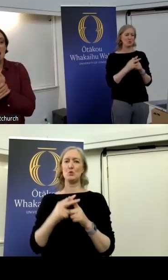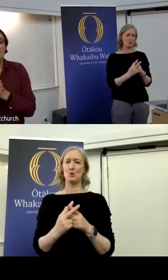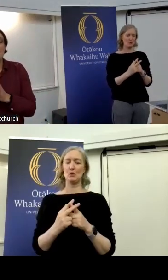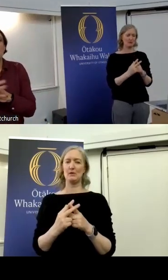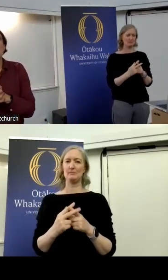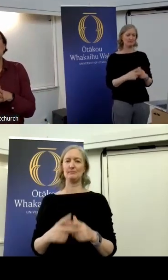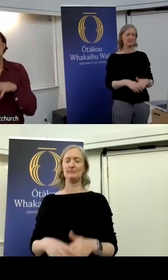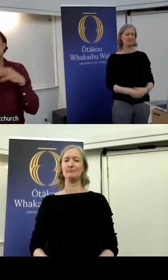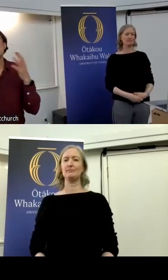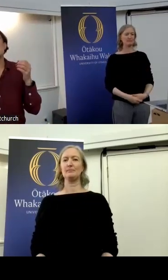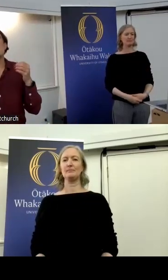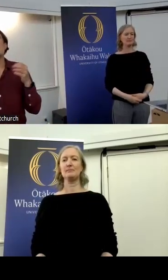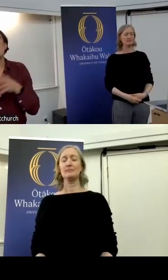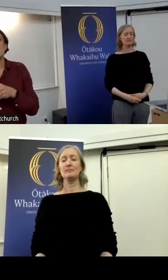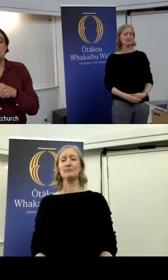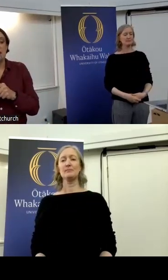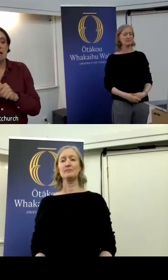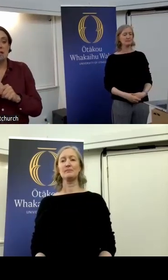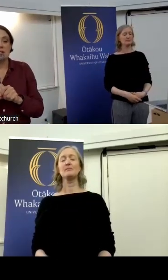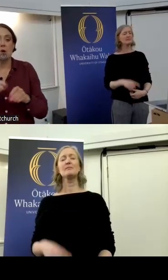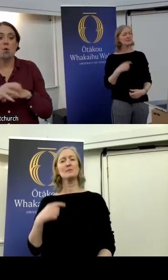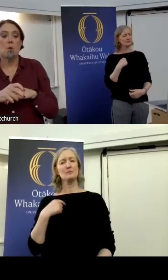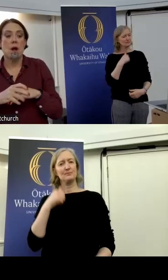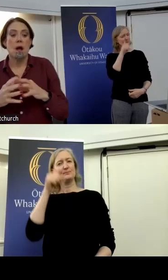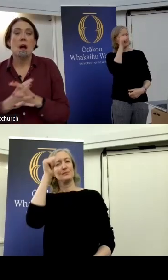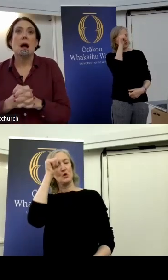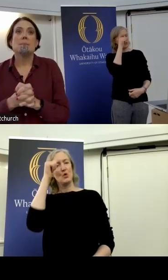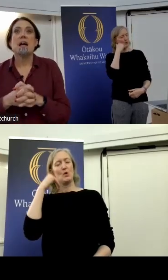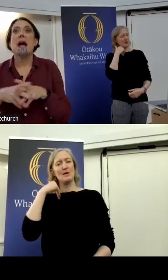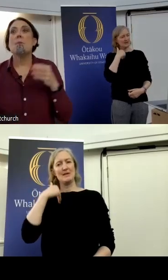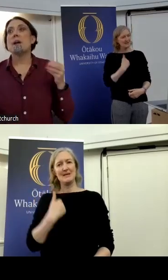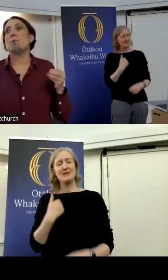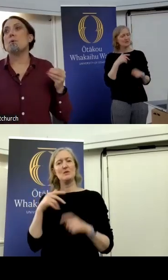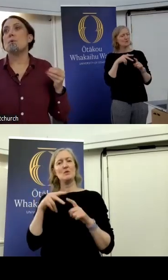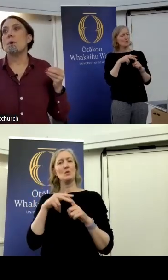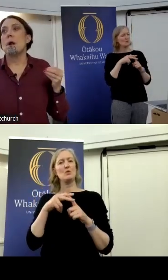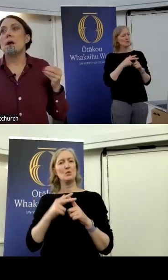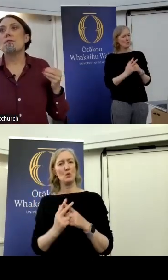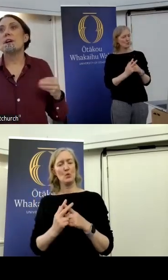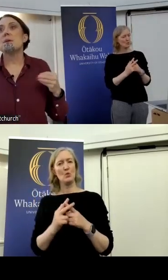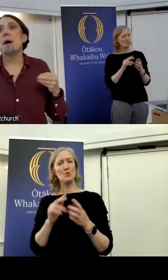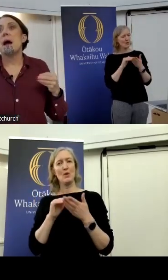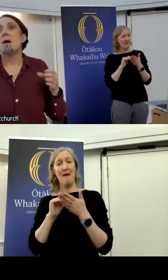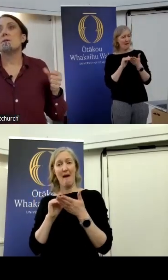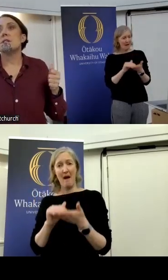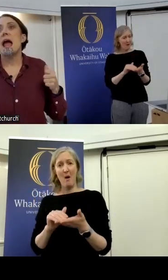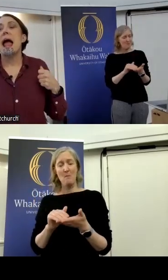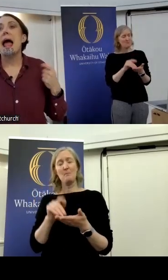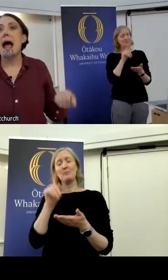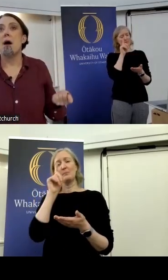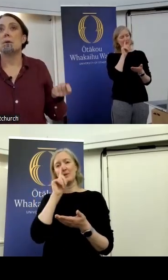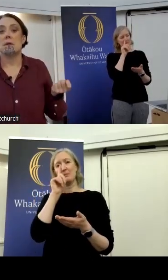earlier, we'd identified that actually we needed a tool to help people think